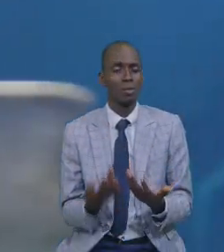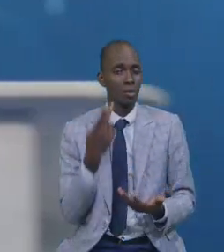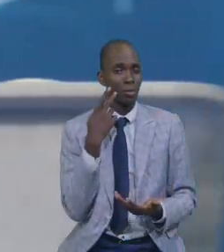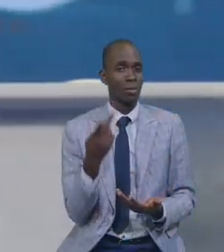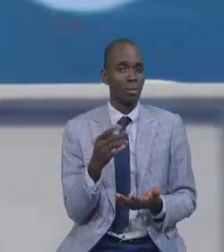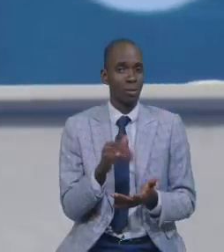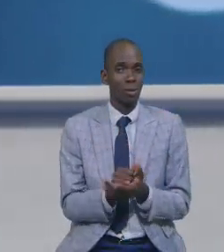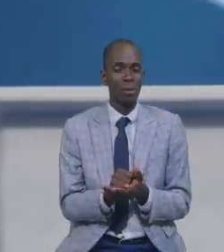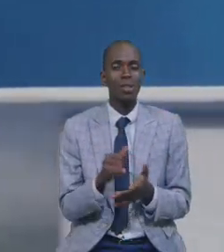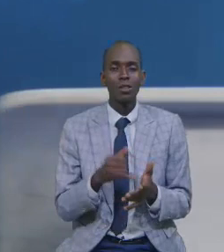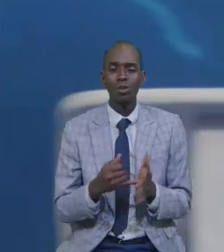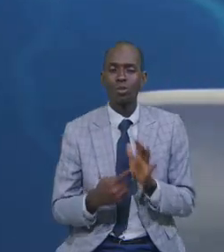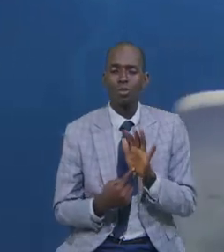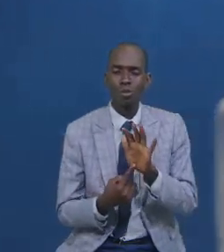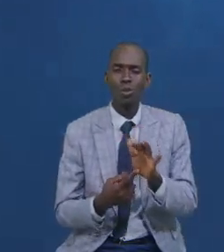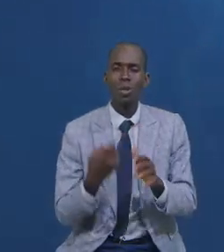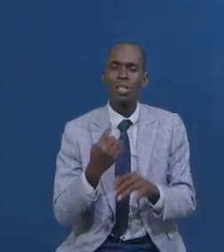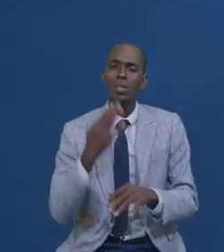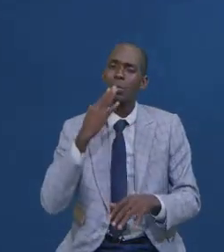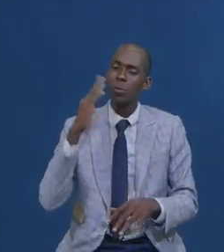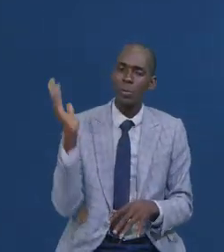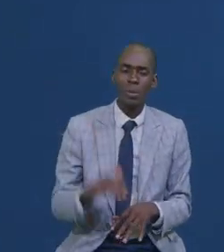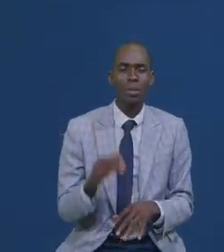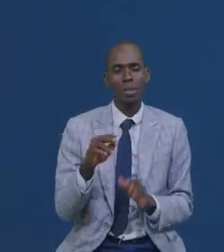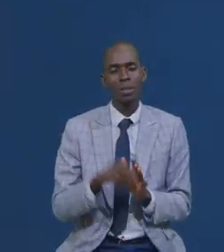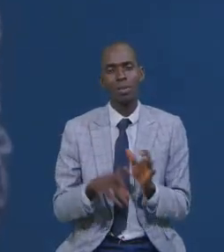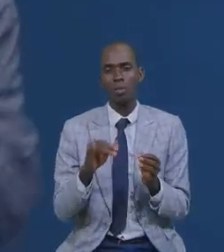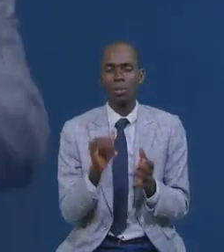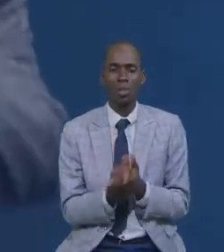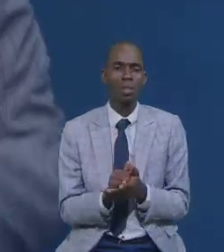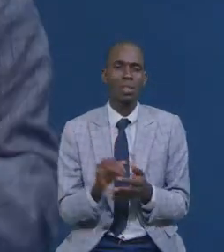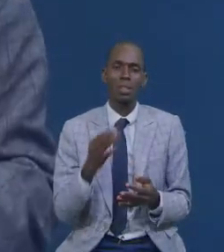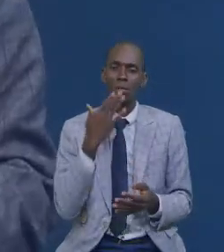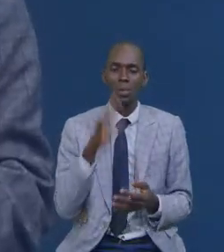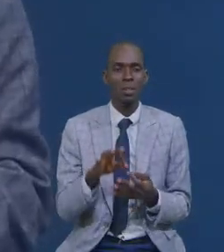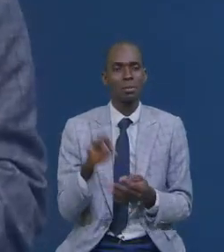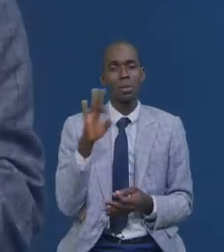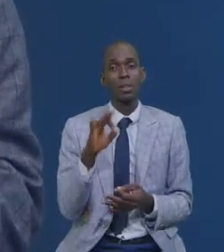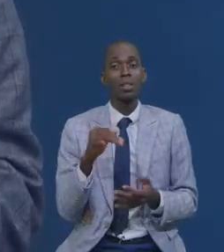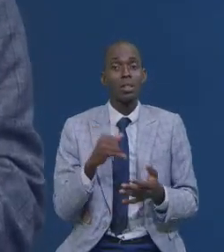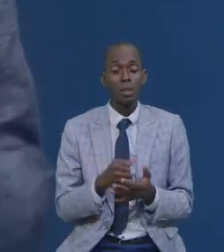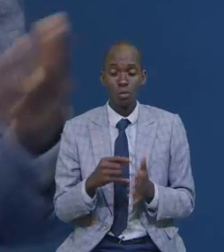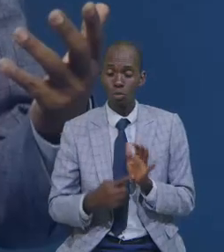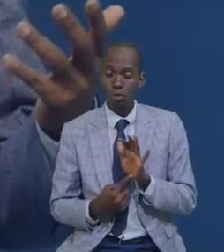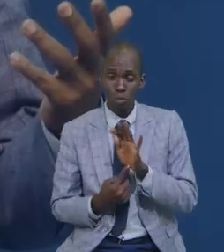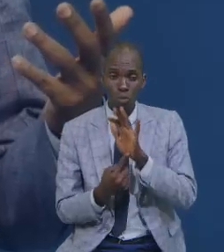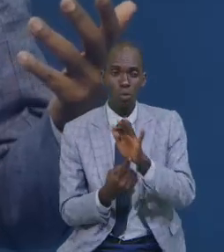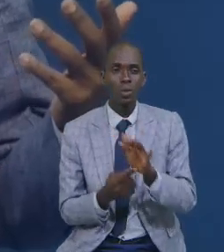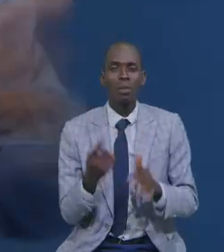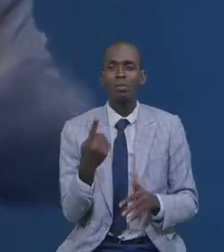the wickedness of that evil spirit? Isn't that showing the